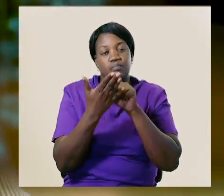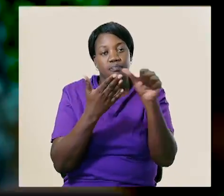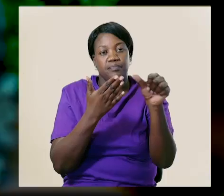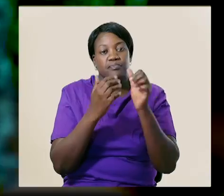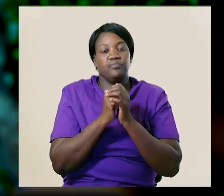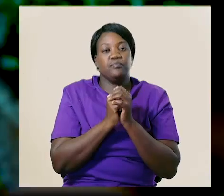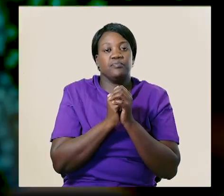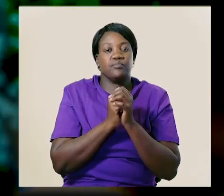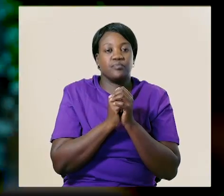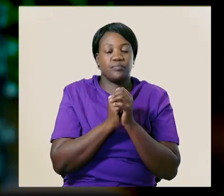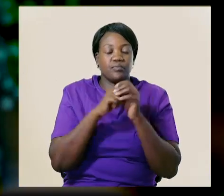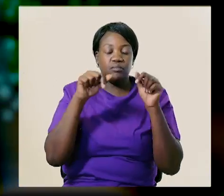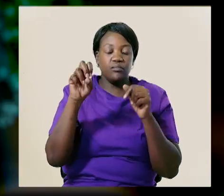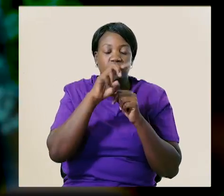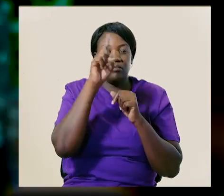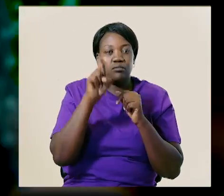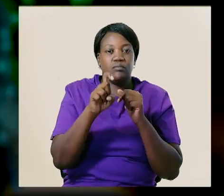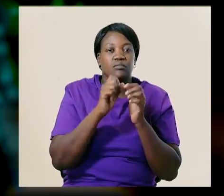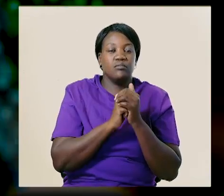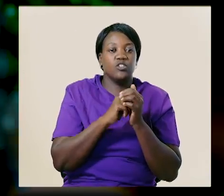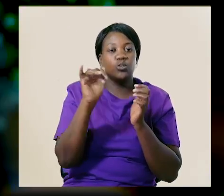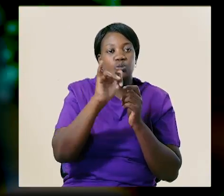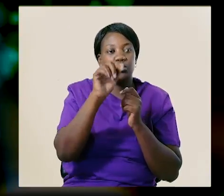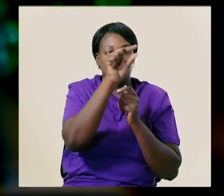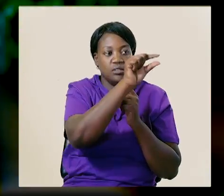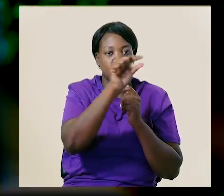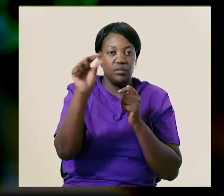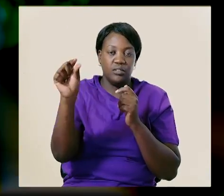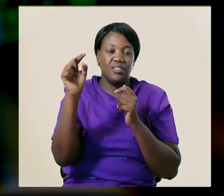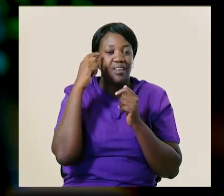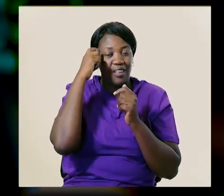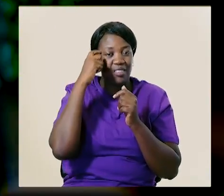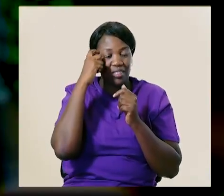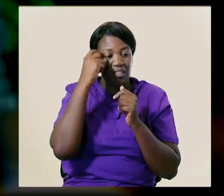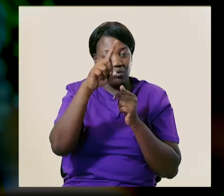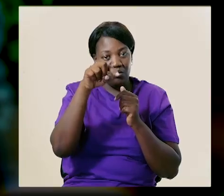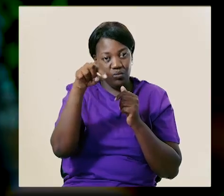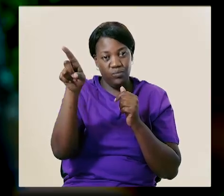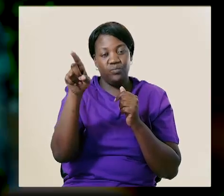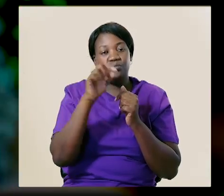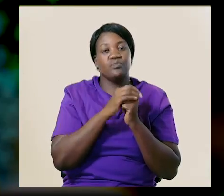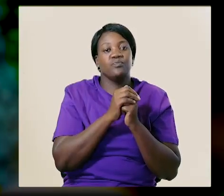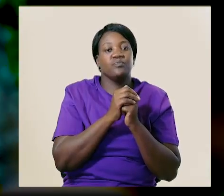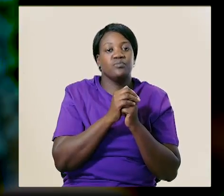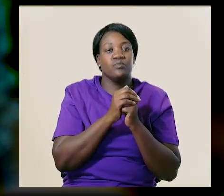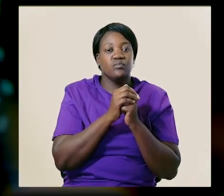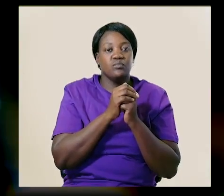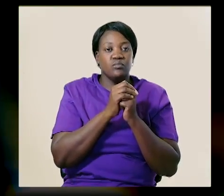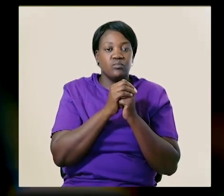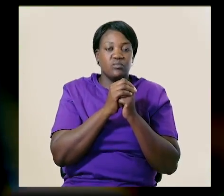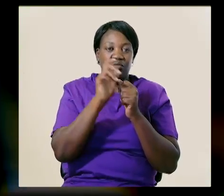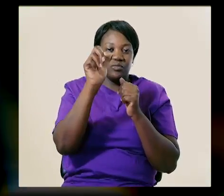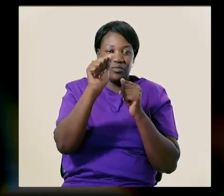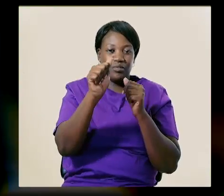dollars. Here's the question. Tell us which statement you think is correct amongst these three options.